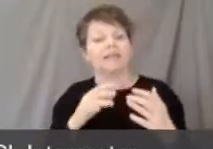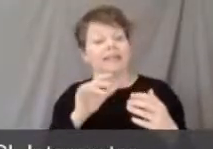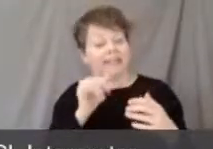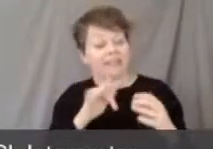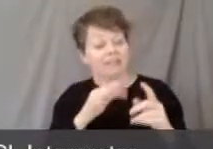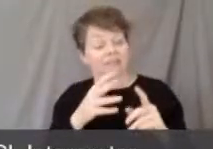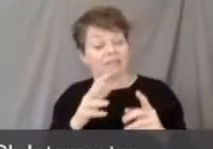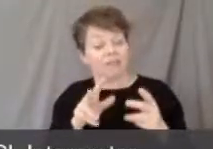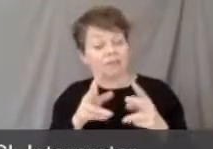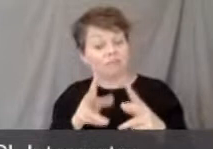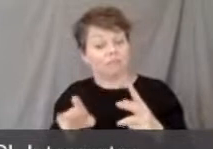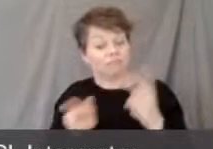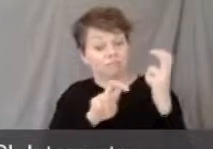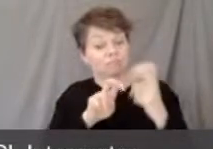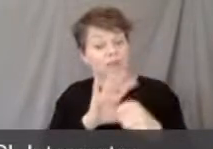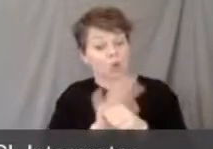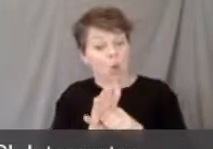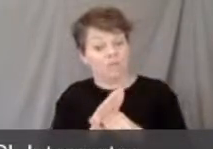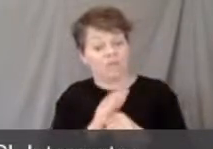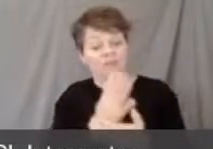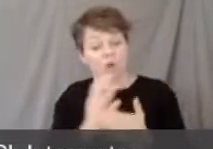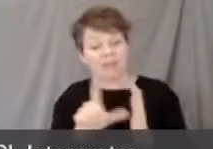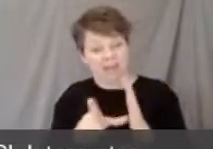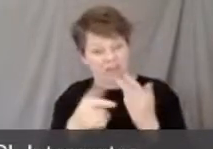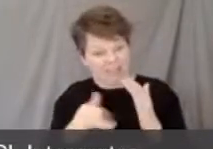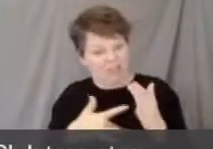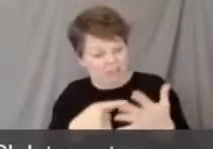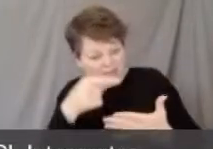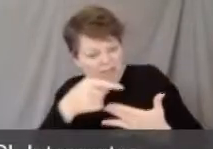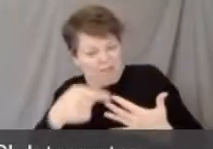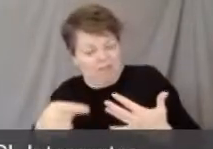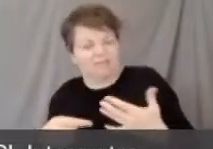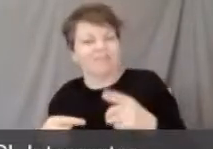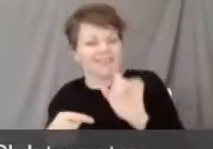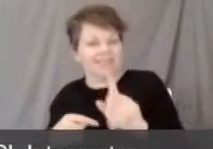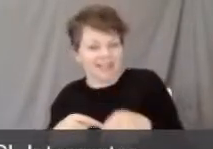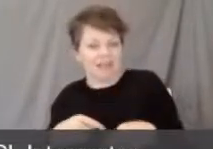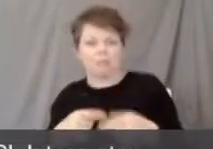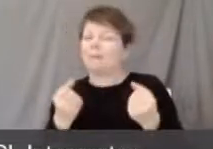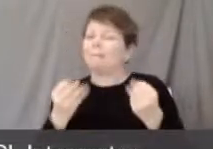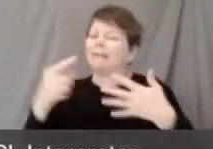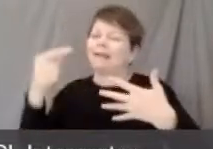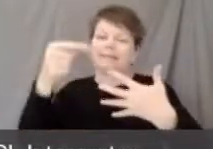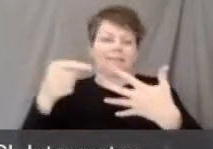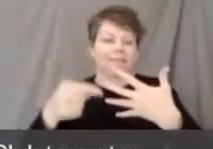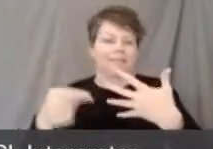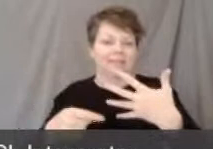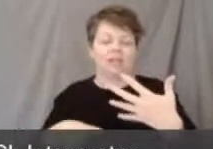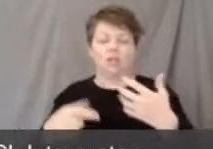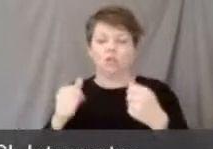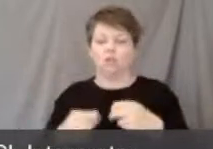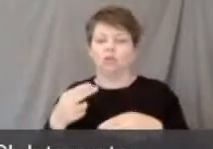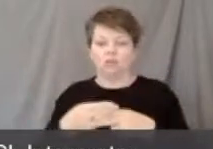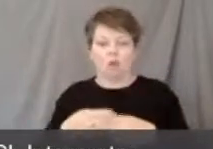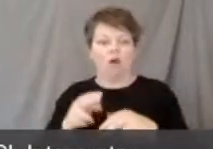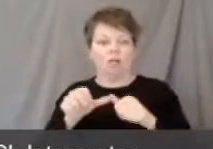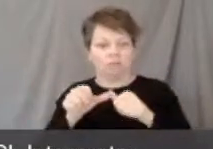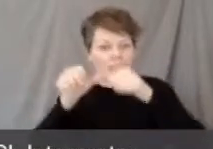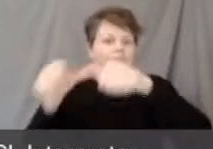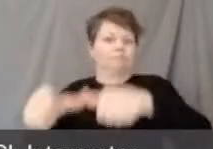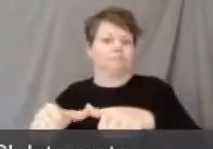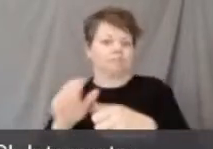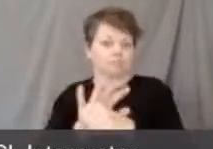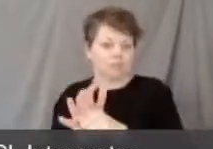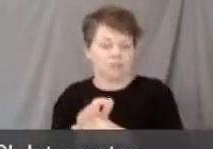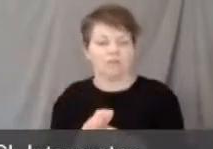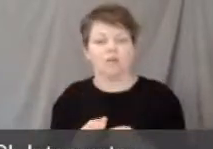COVID infection. It is a little bit hard because there's a lot of symptoms that fall under this, but most symptoms kind of come down